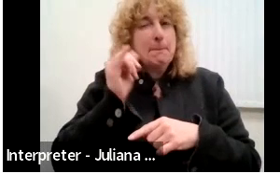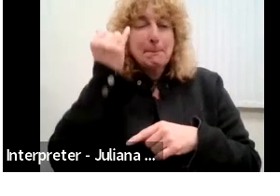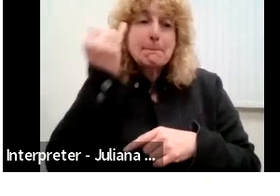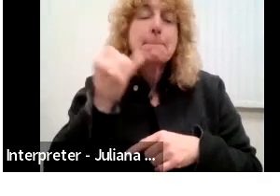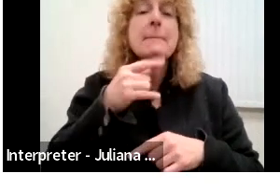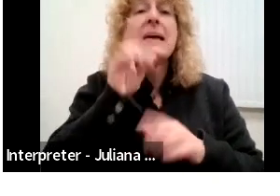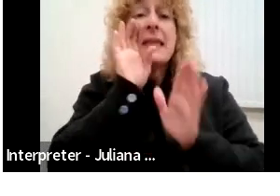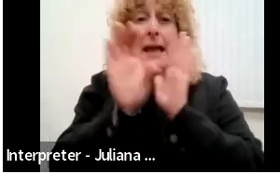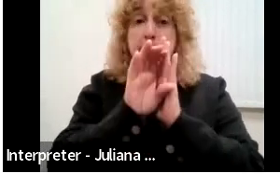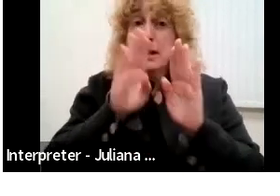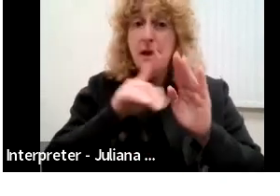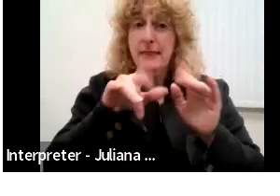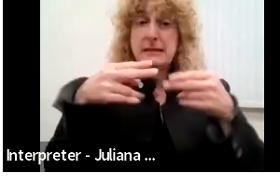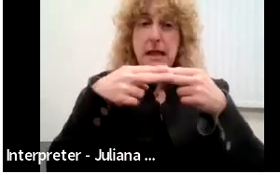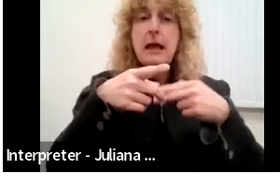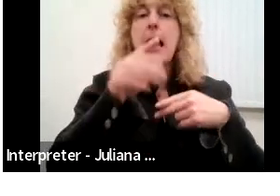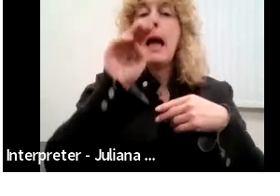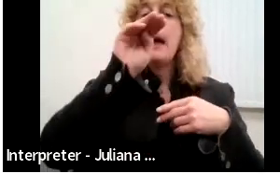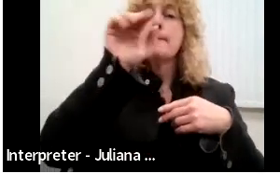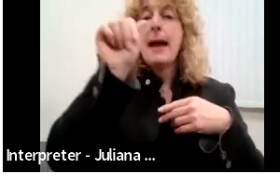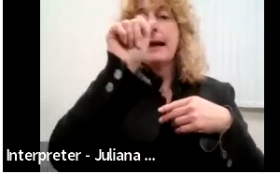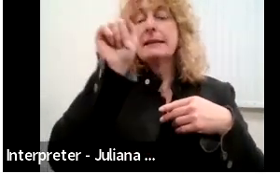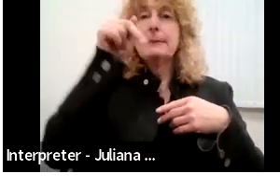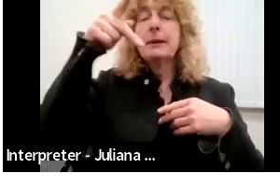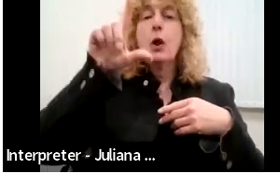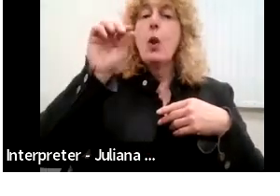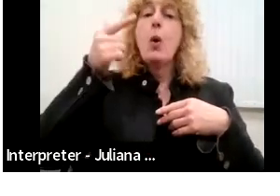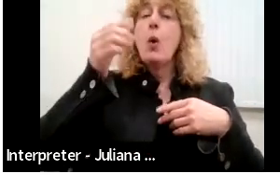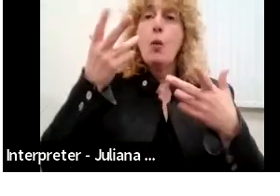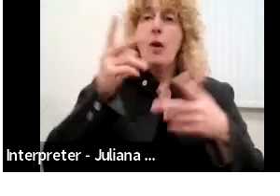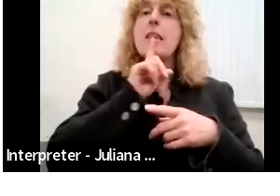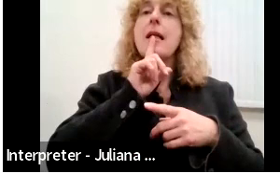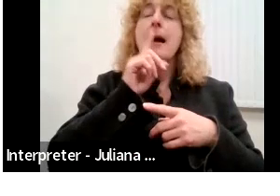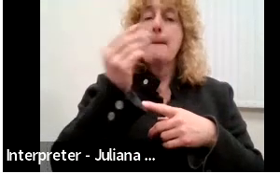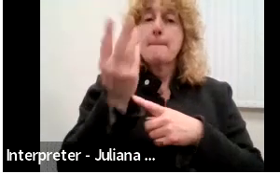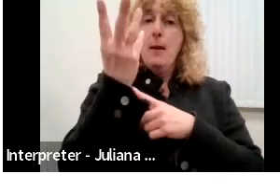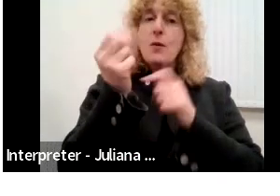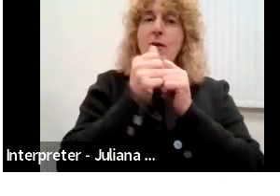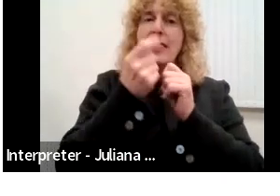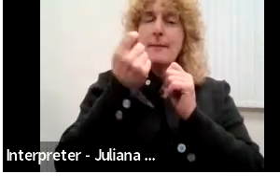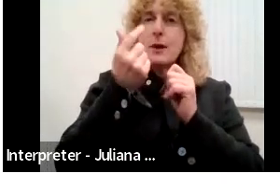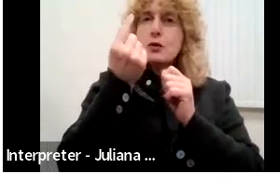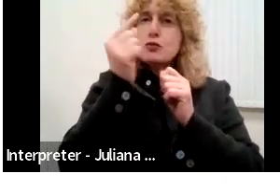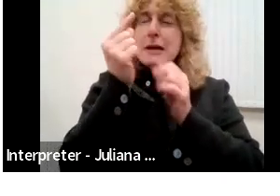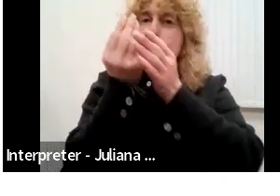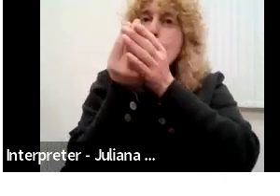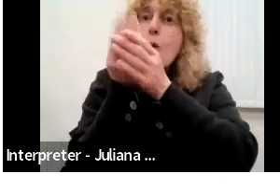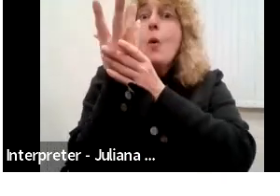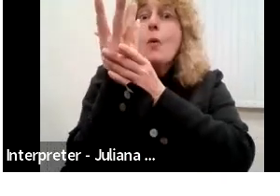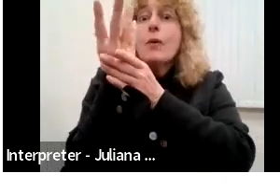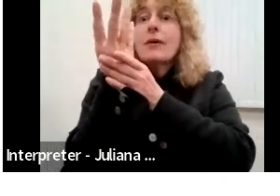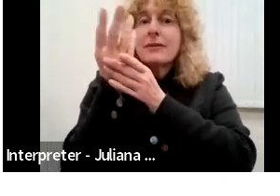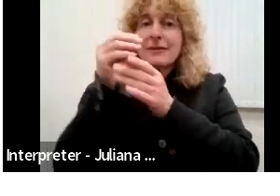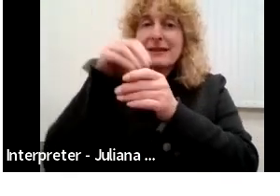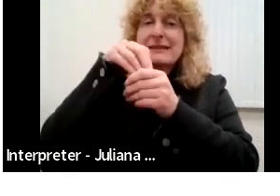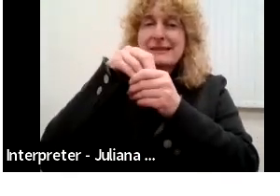slide is the MATP logo, which is the light bulb with a little bit of a green growth in the inside.